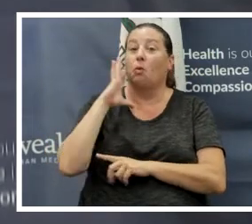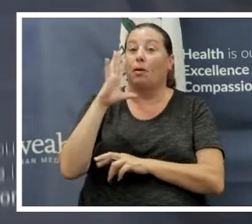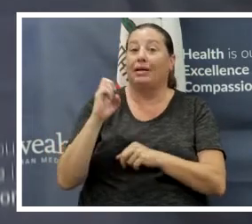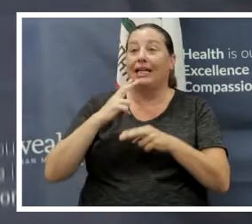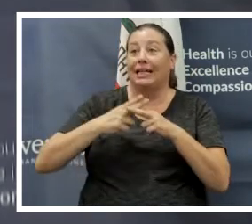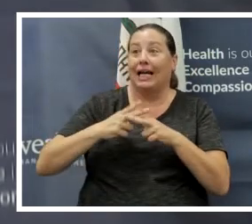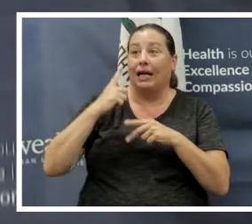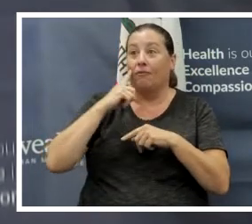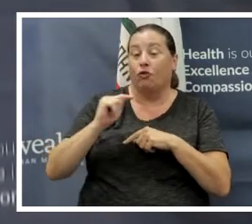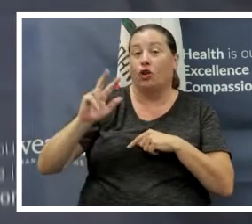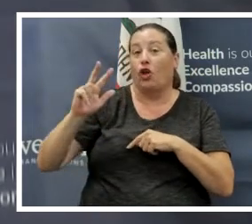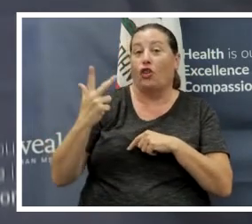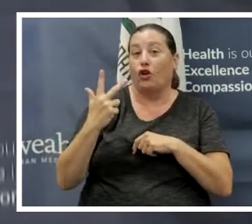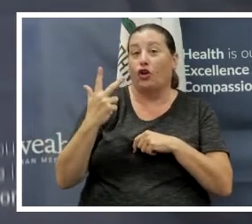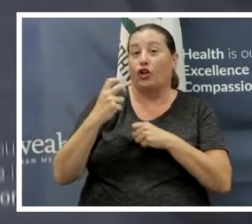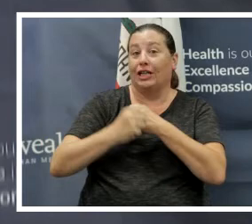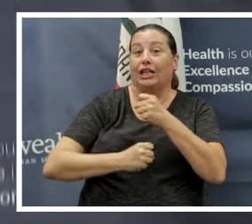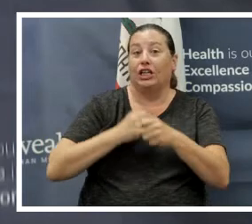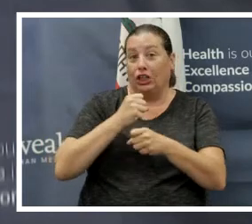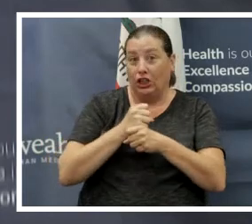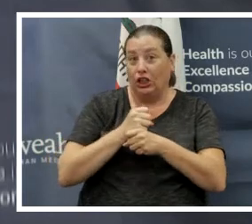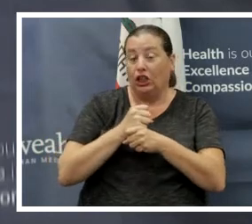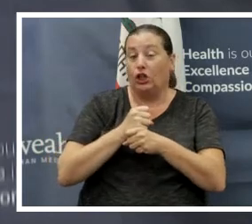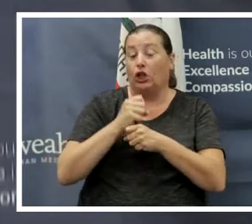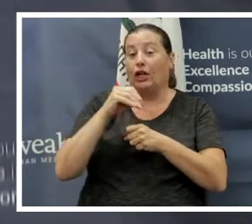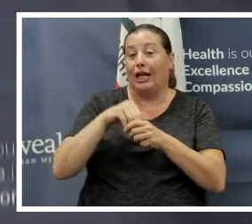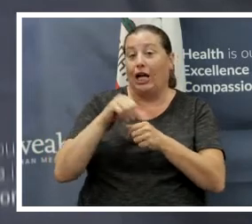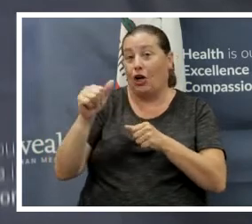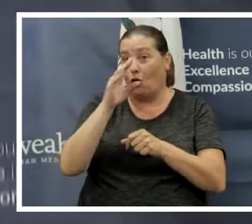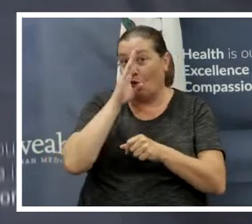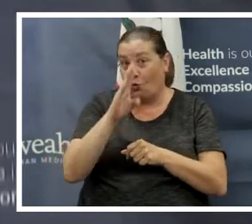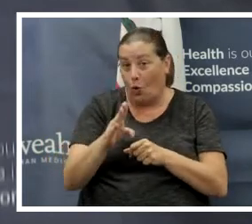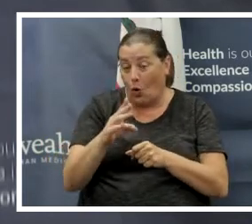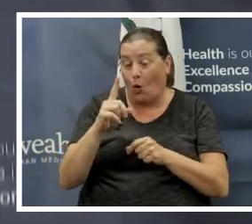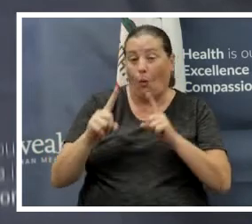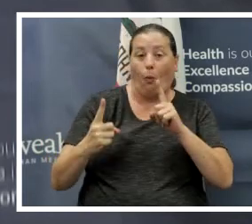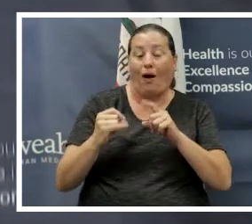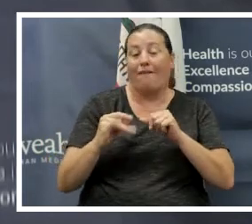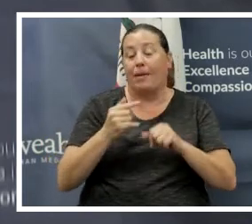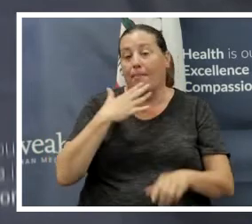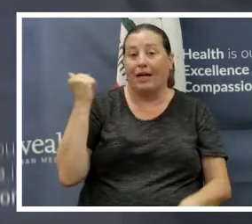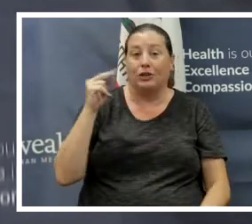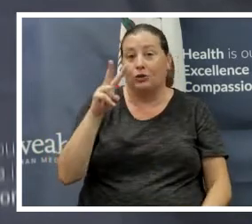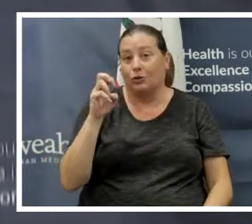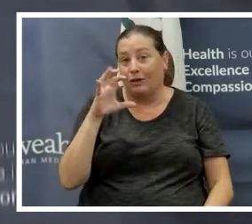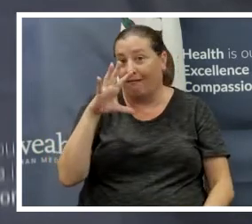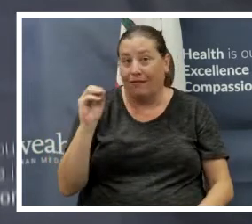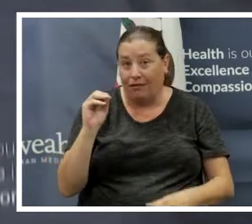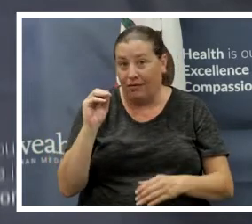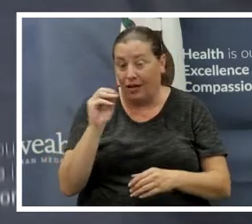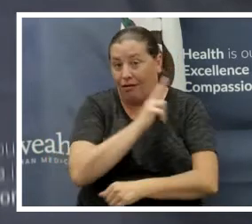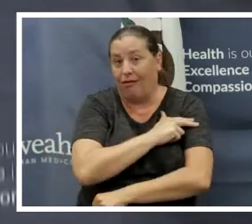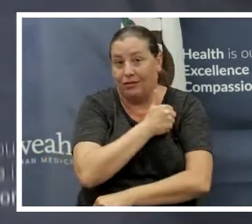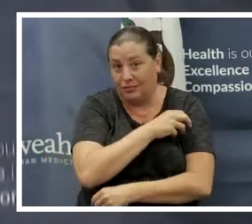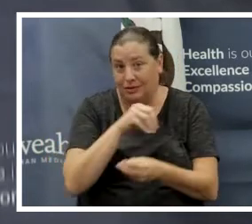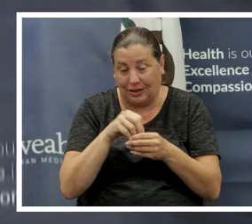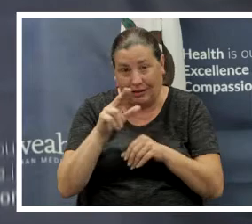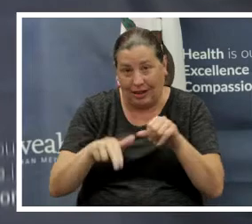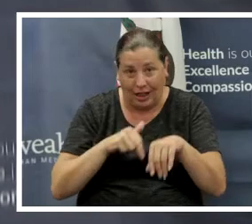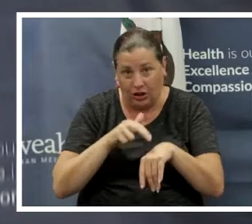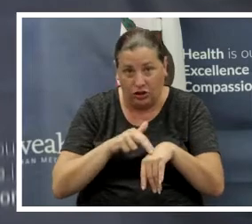year in a row one of the best 250 hospitals in the nation. So we're very proud of that. We don't take it for granted. We